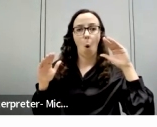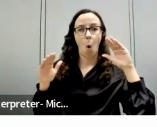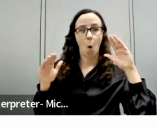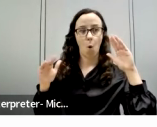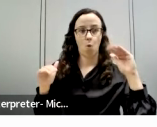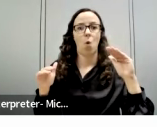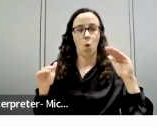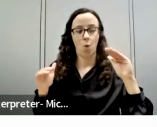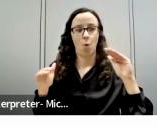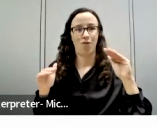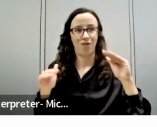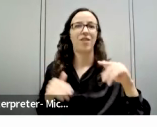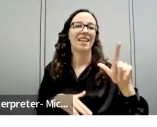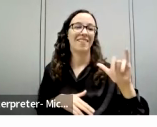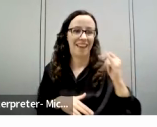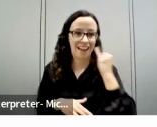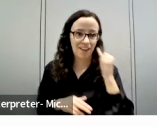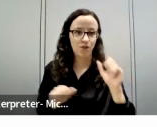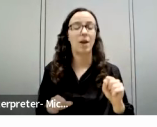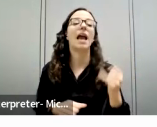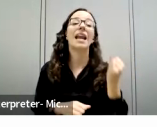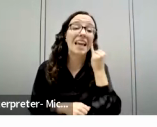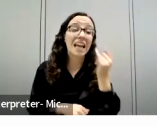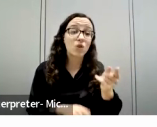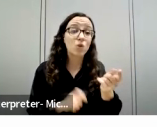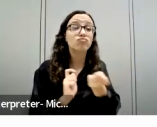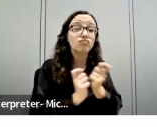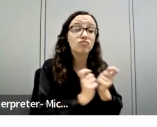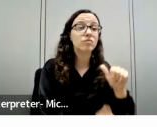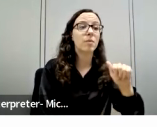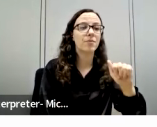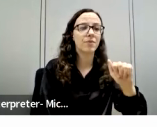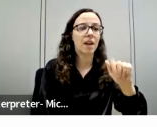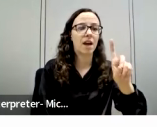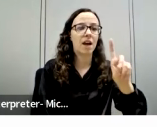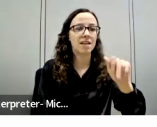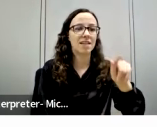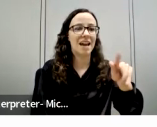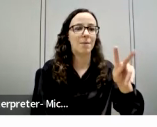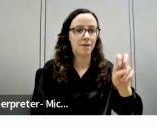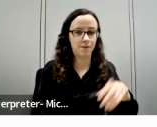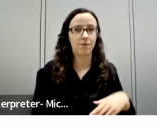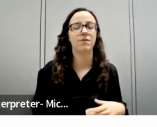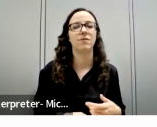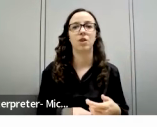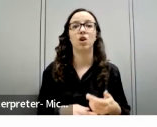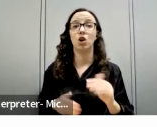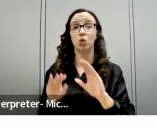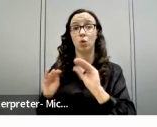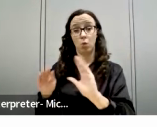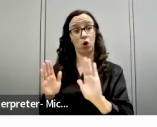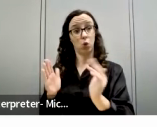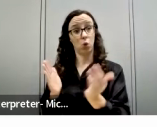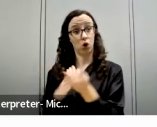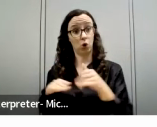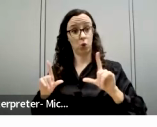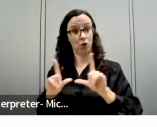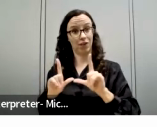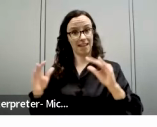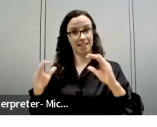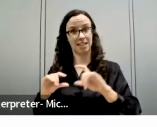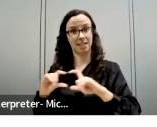derivative of this, so you were to adapt it, then you would put your new license on it, right? So here